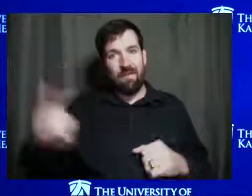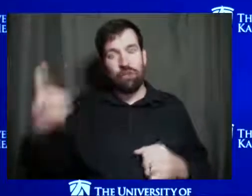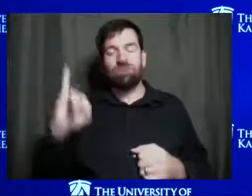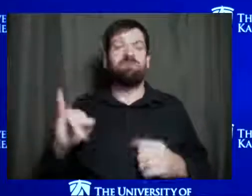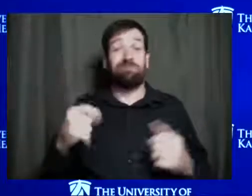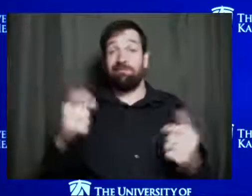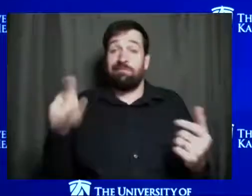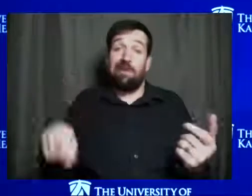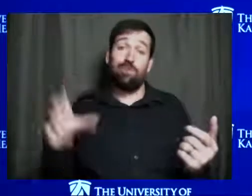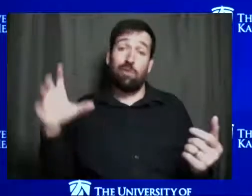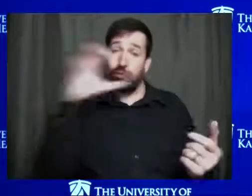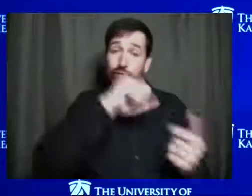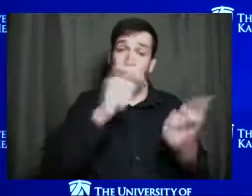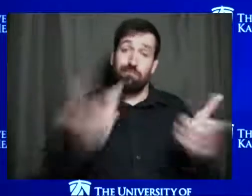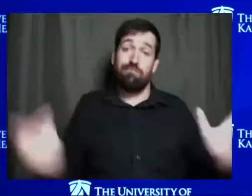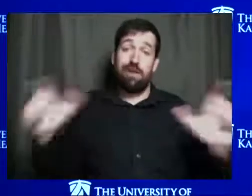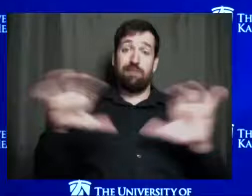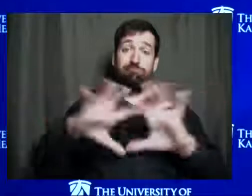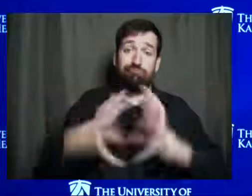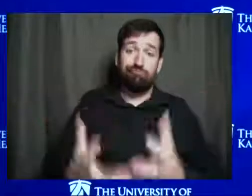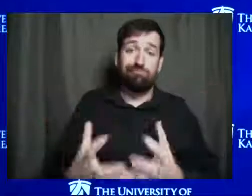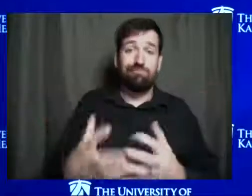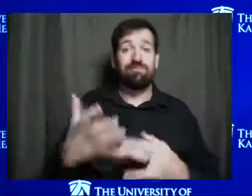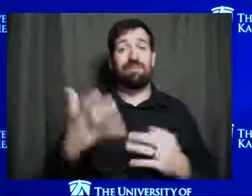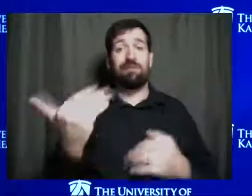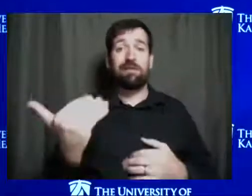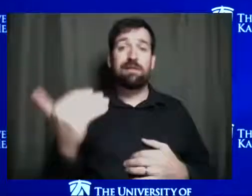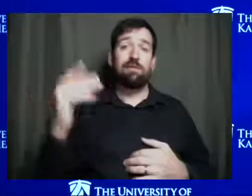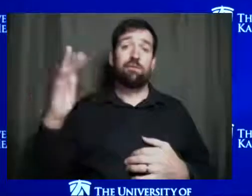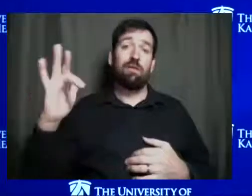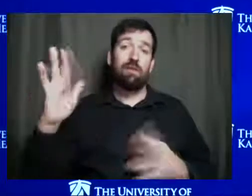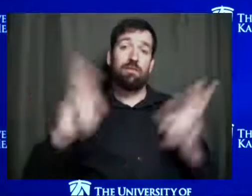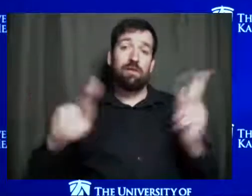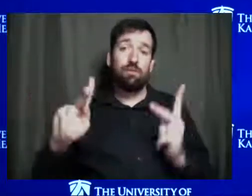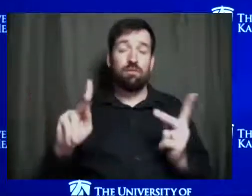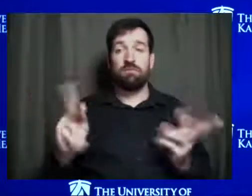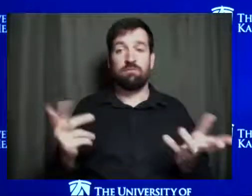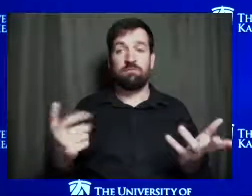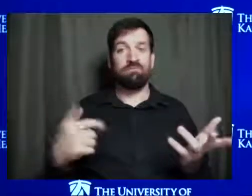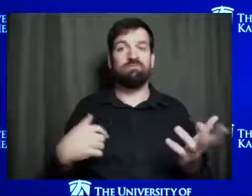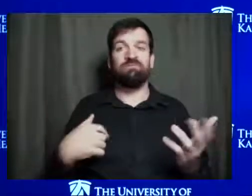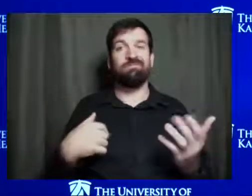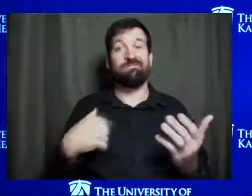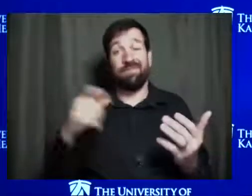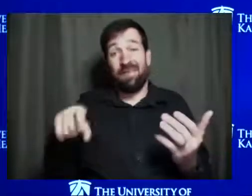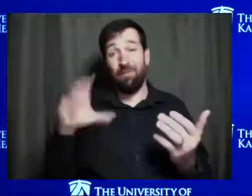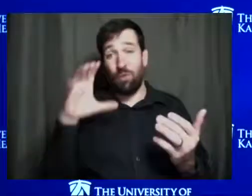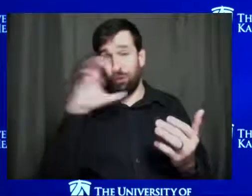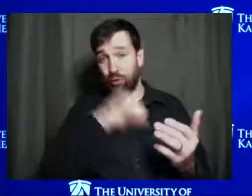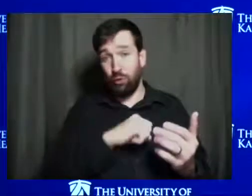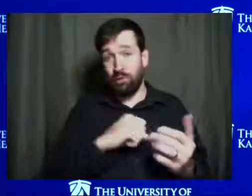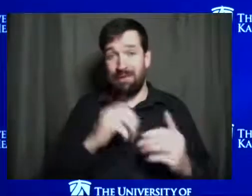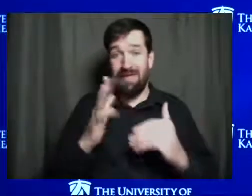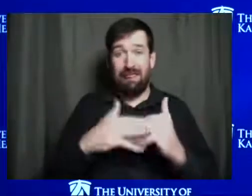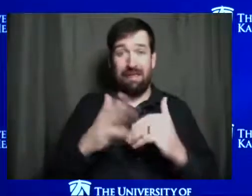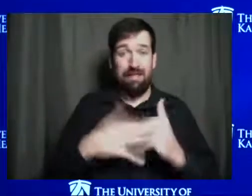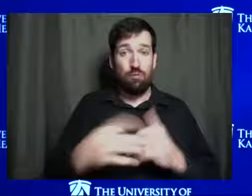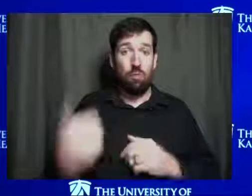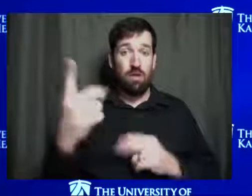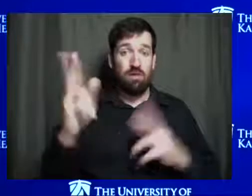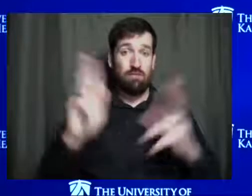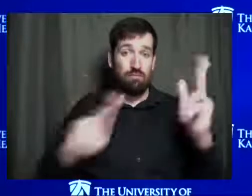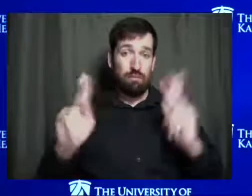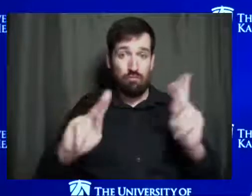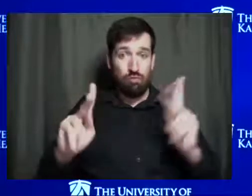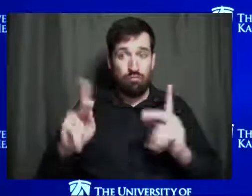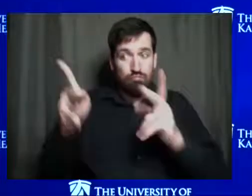of people, whether that's 15, 25 or more, you have to assume at least one person probably has the disease or the active infection at